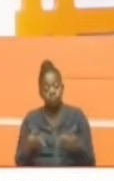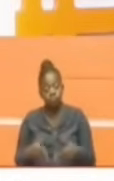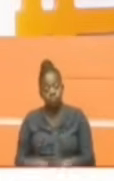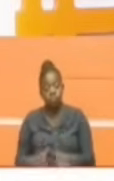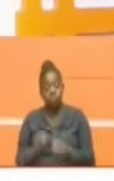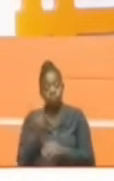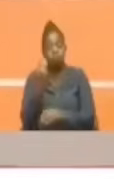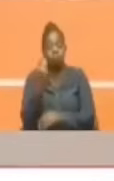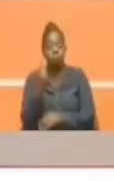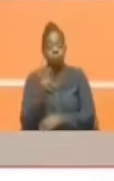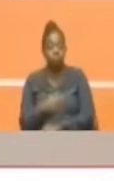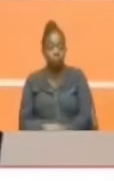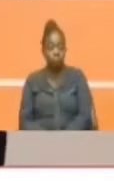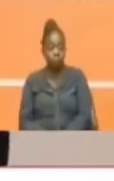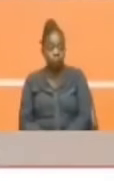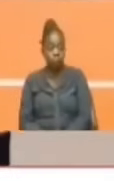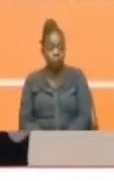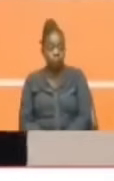asigazzaawo.